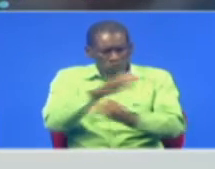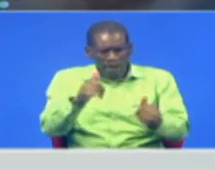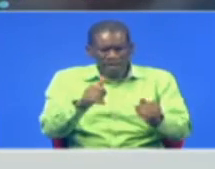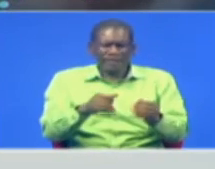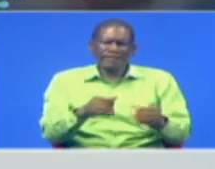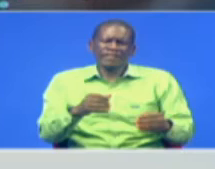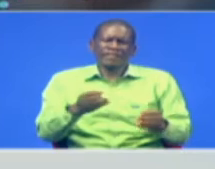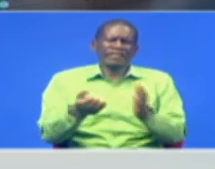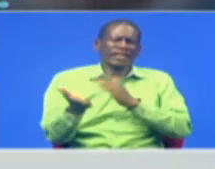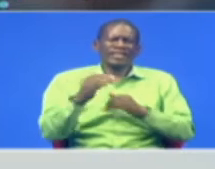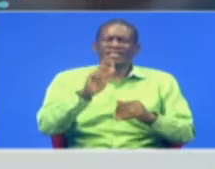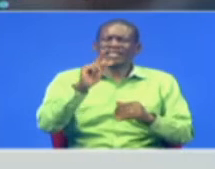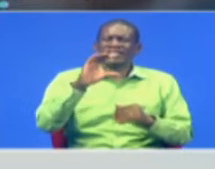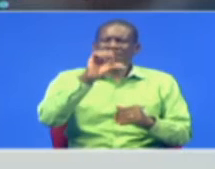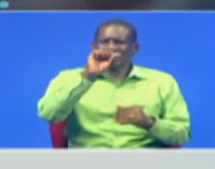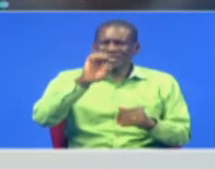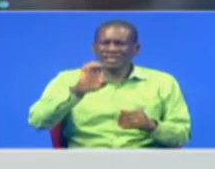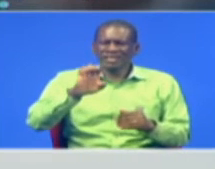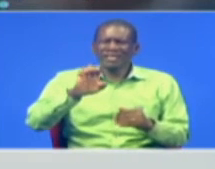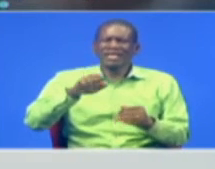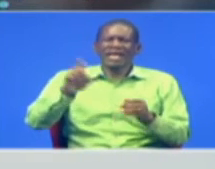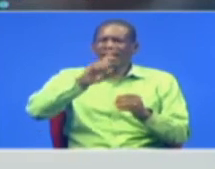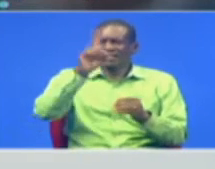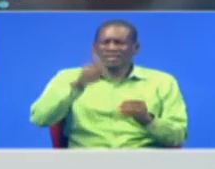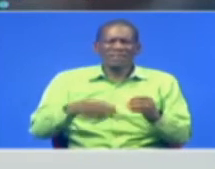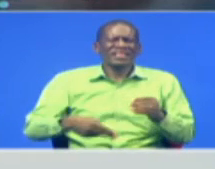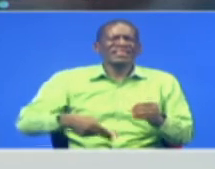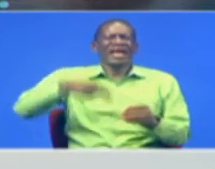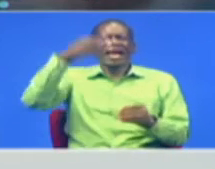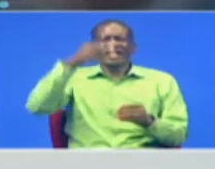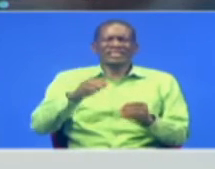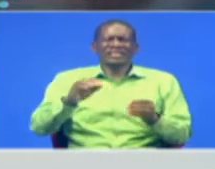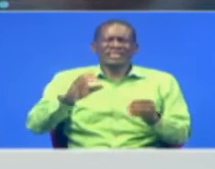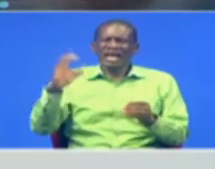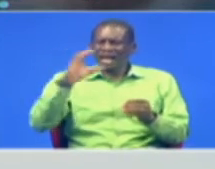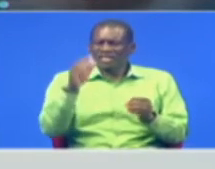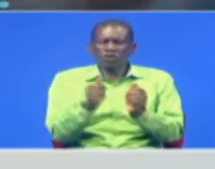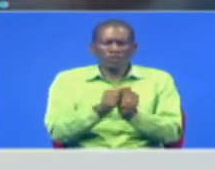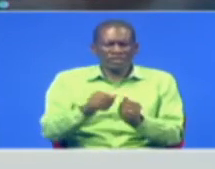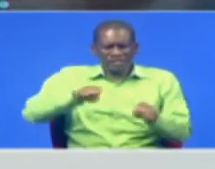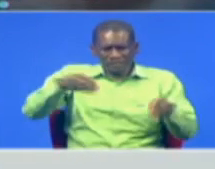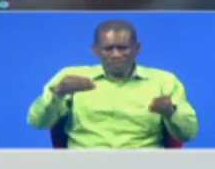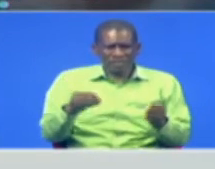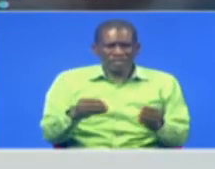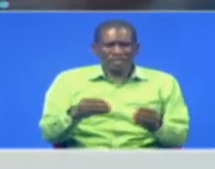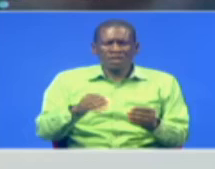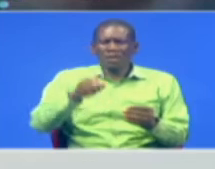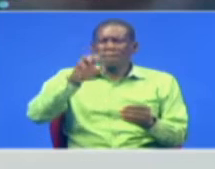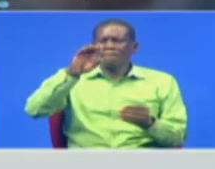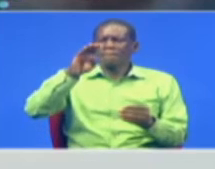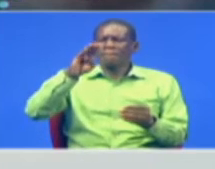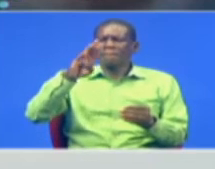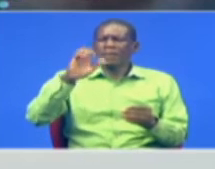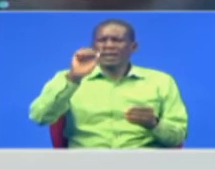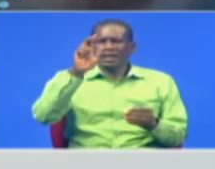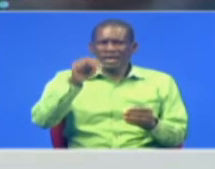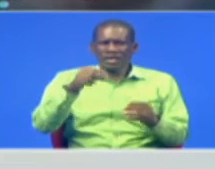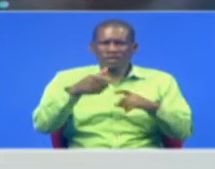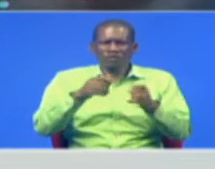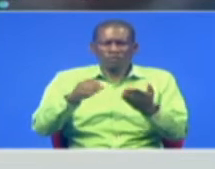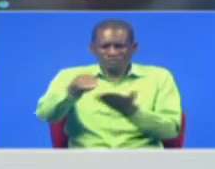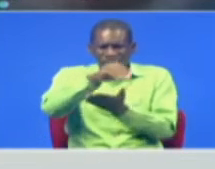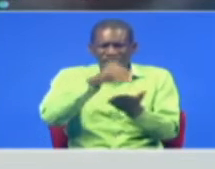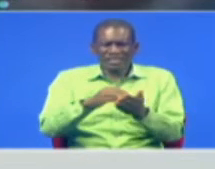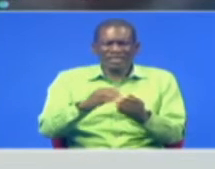just-released KCPE exams. The highest-scoring candidate with special needs, Brian Otundo, from Set Hill Academy,